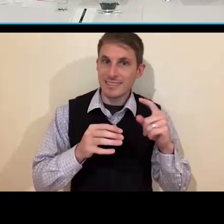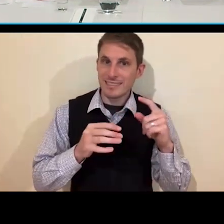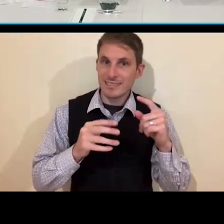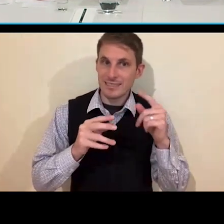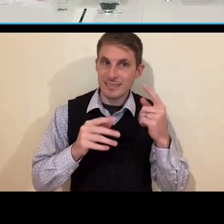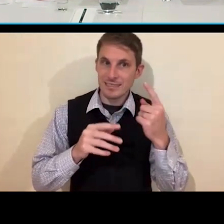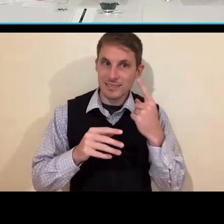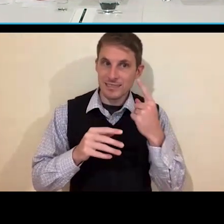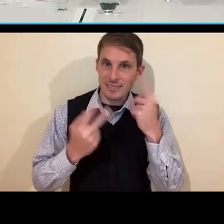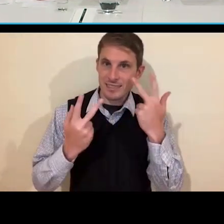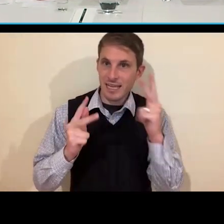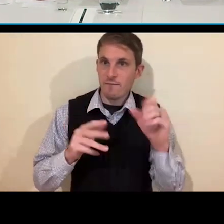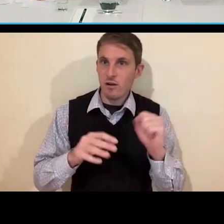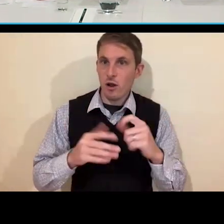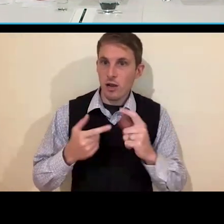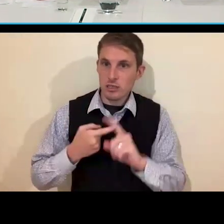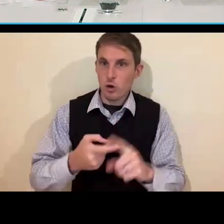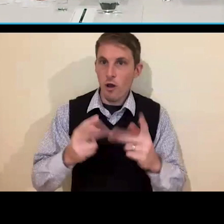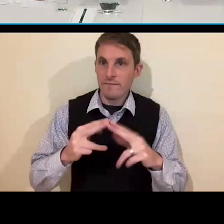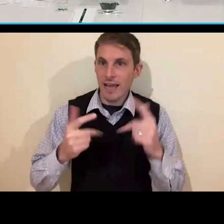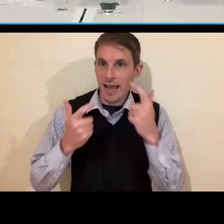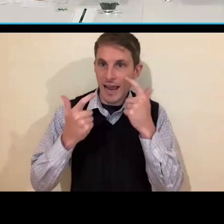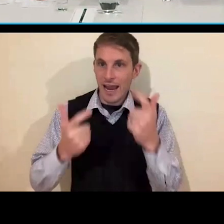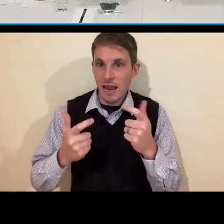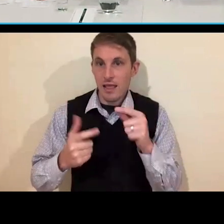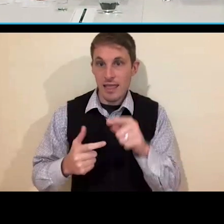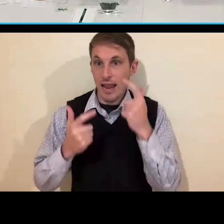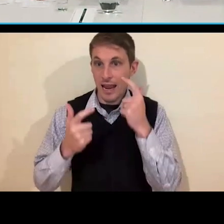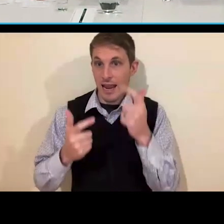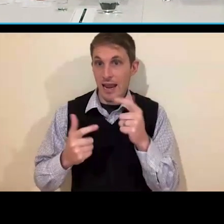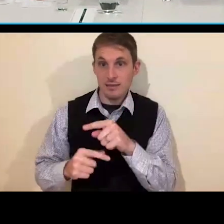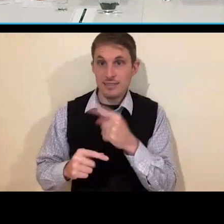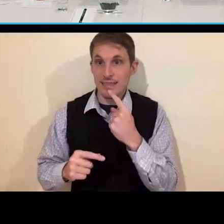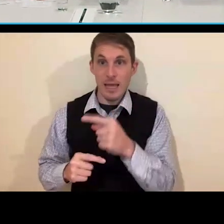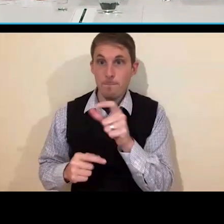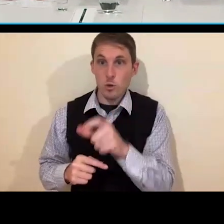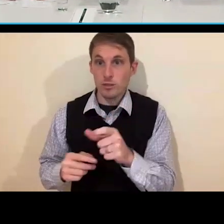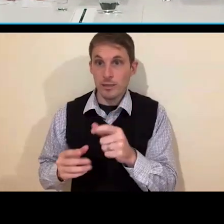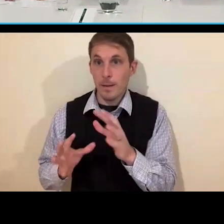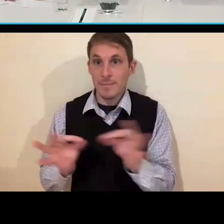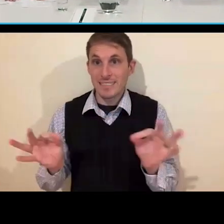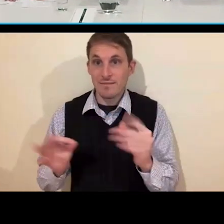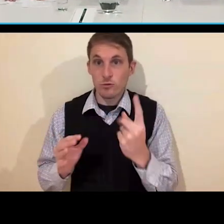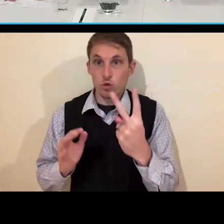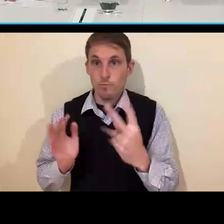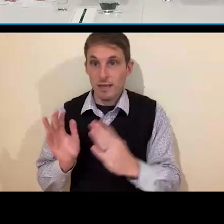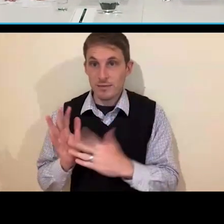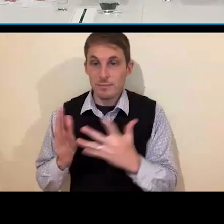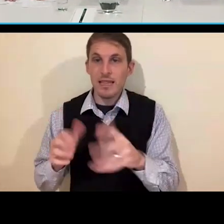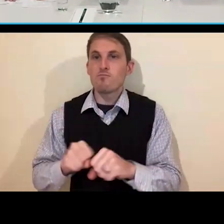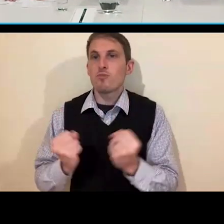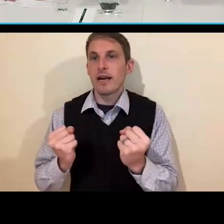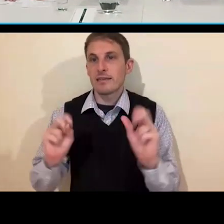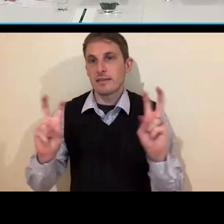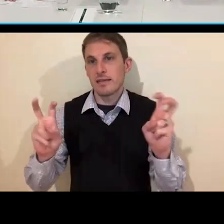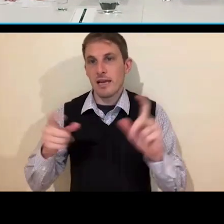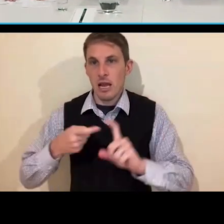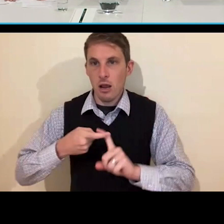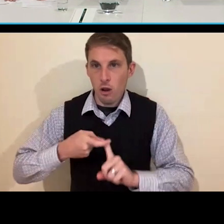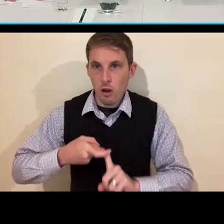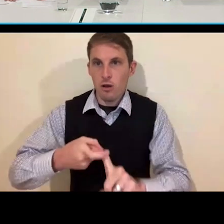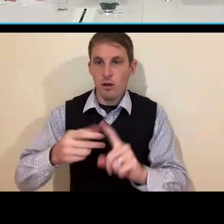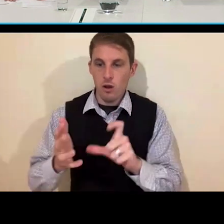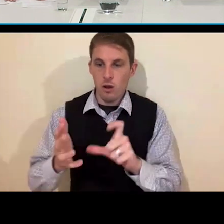of care, as far as the care recipient's concerned, this person's been missing for 2 months, and it's a break in continuity of